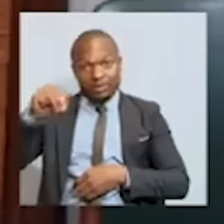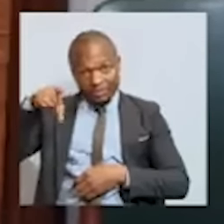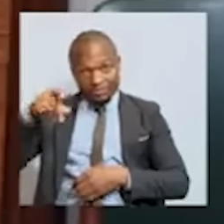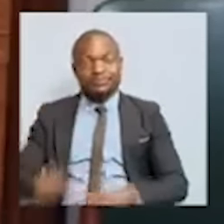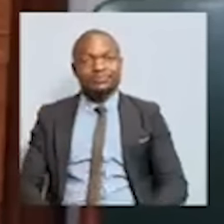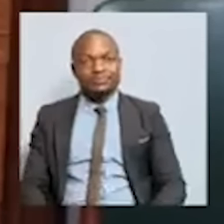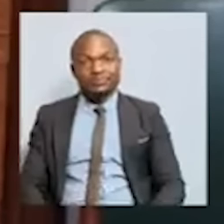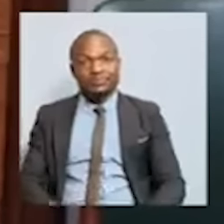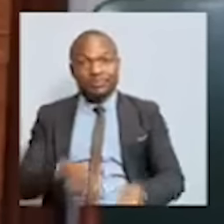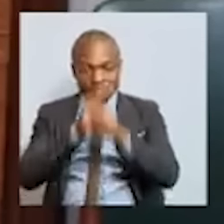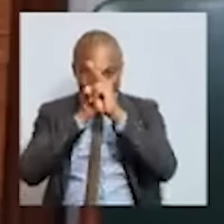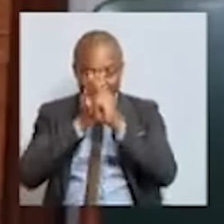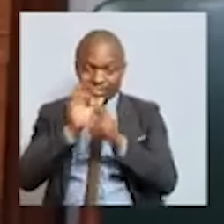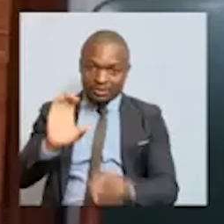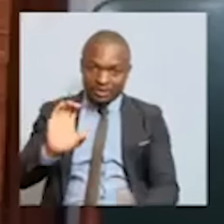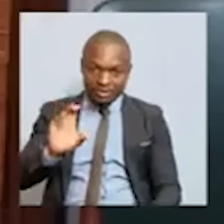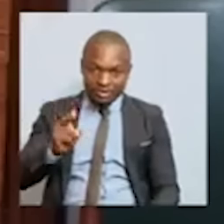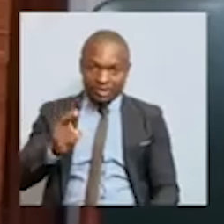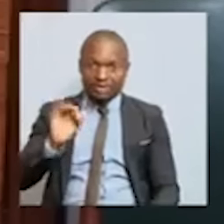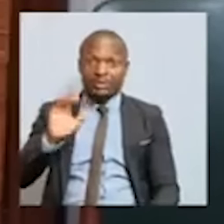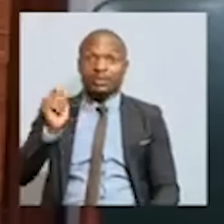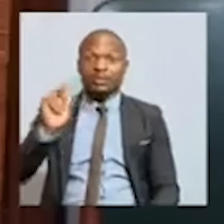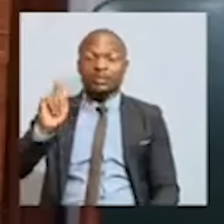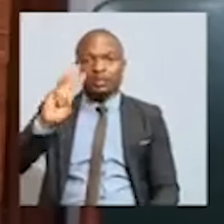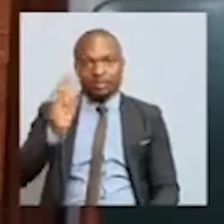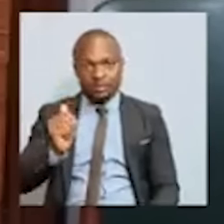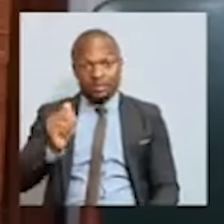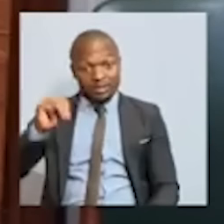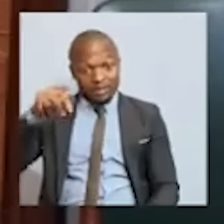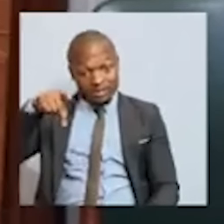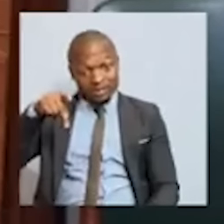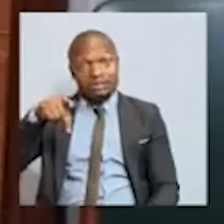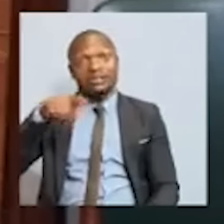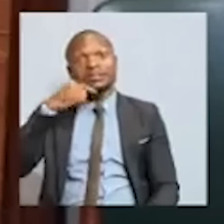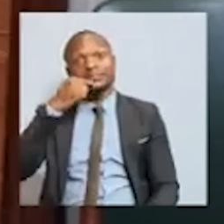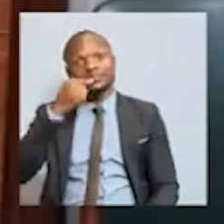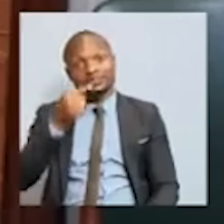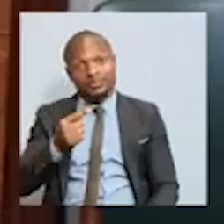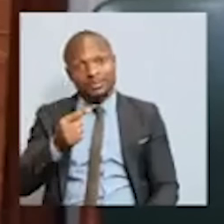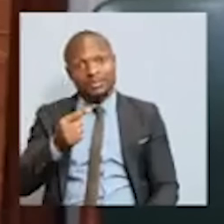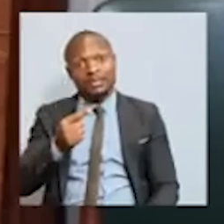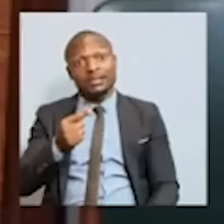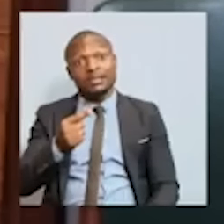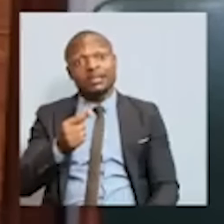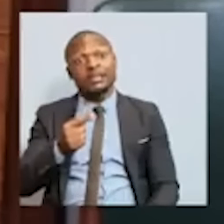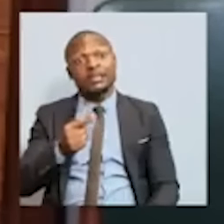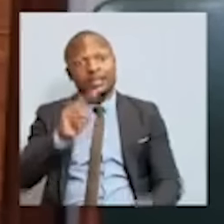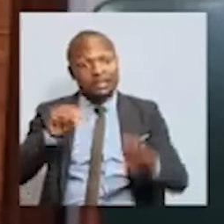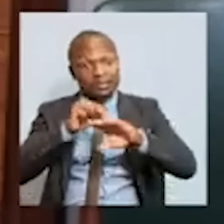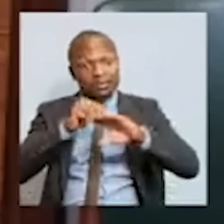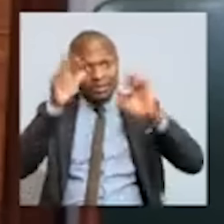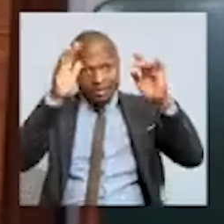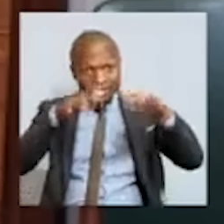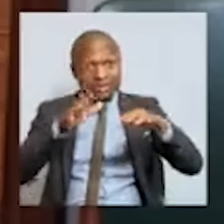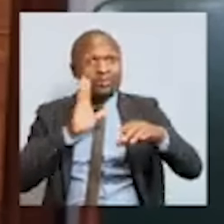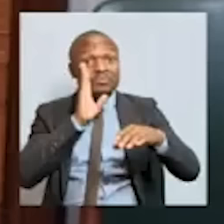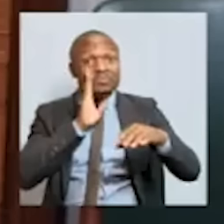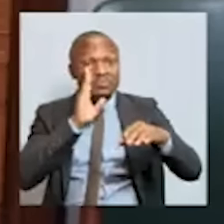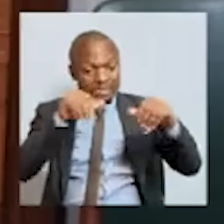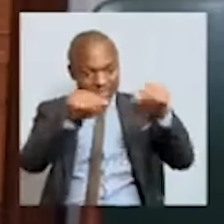Mr. N. Chilangwa, MP. Mr. N. Chilangwa, MP, stated that he was at the National Assembly bar